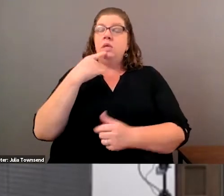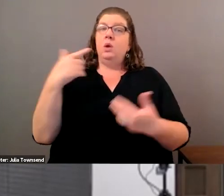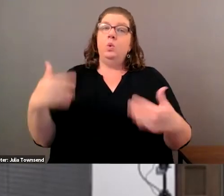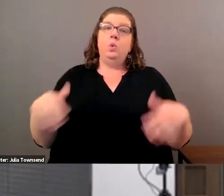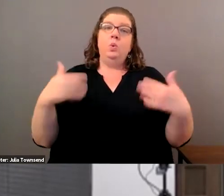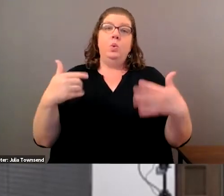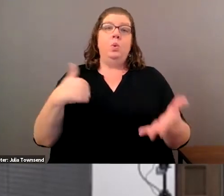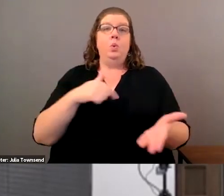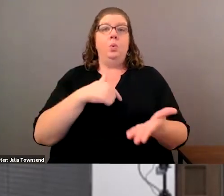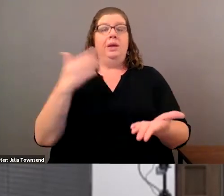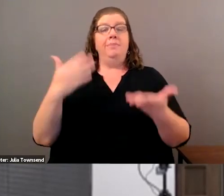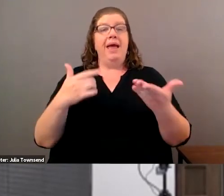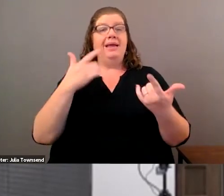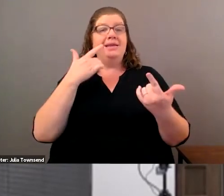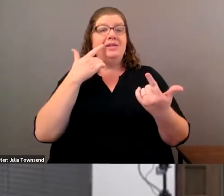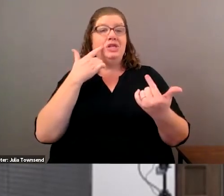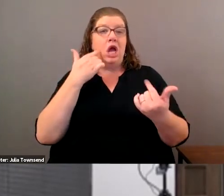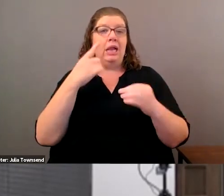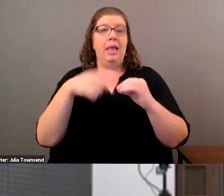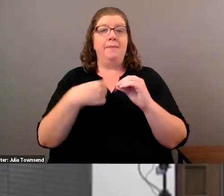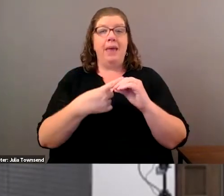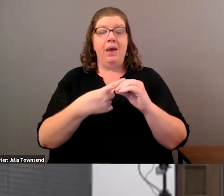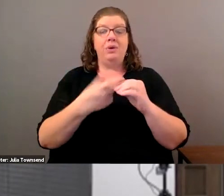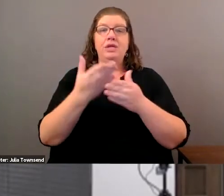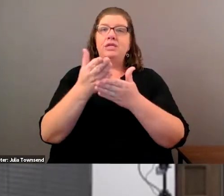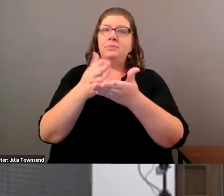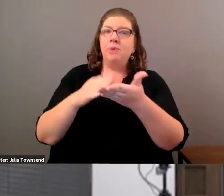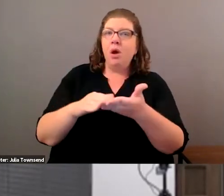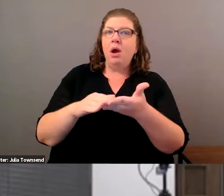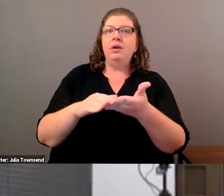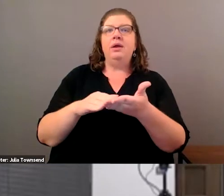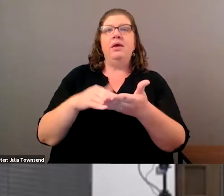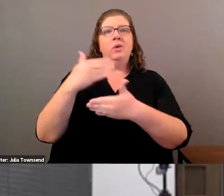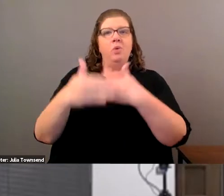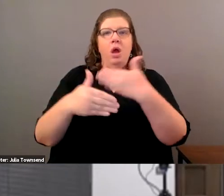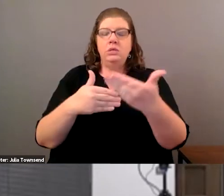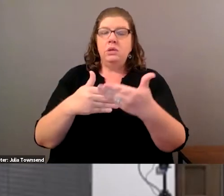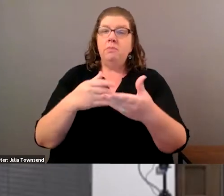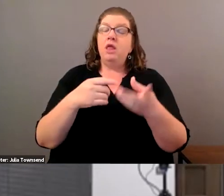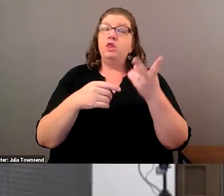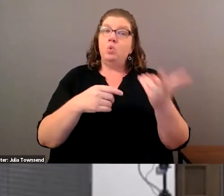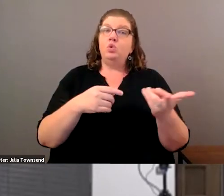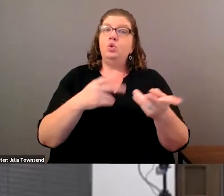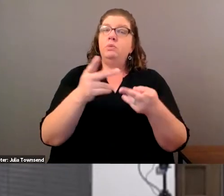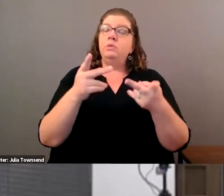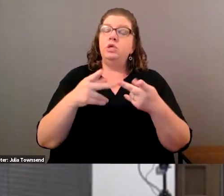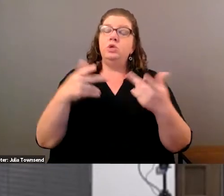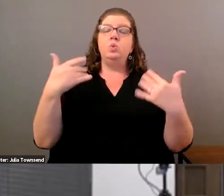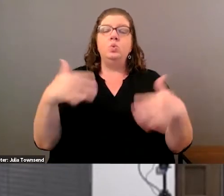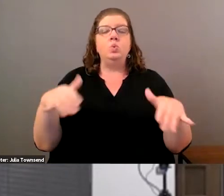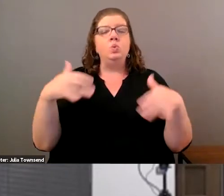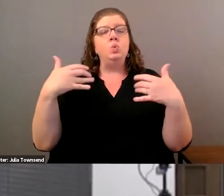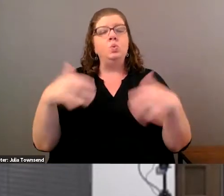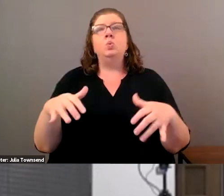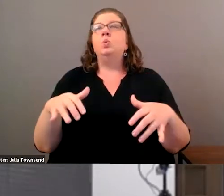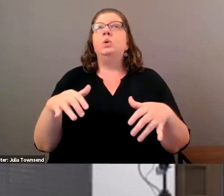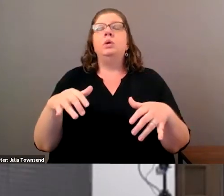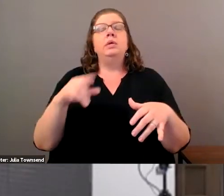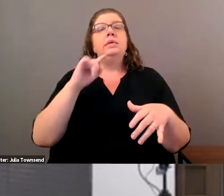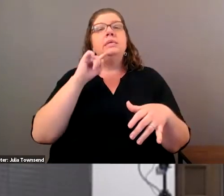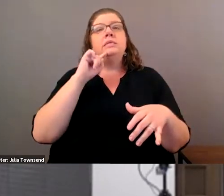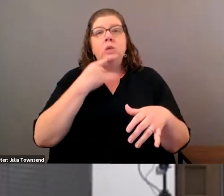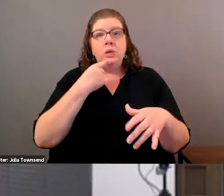might chuckle about some aspect of process, but these positions are absolutely serious